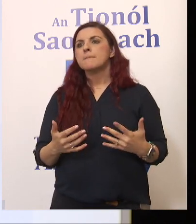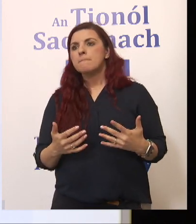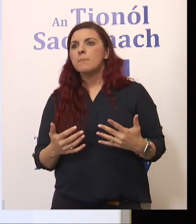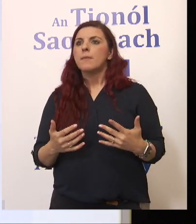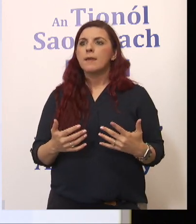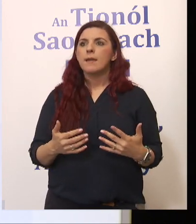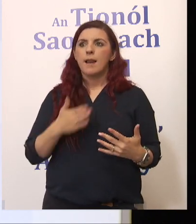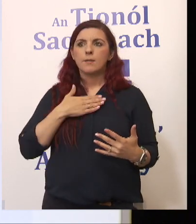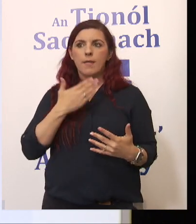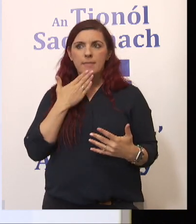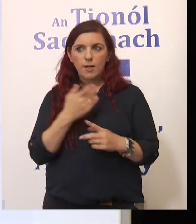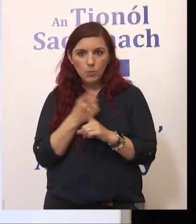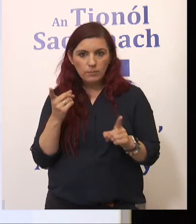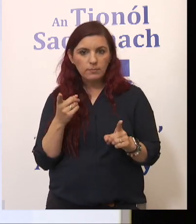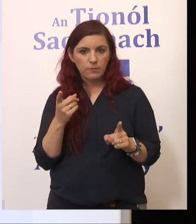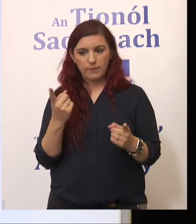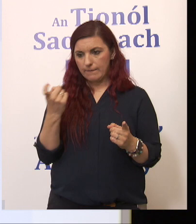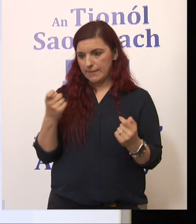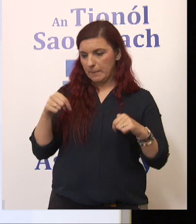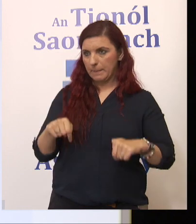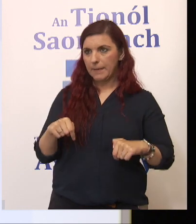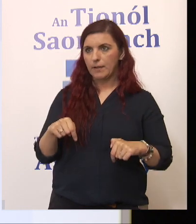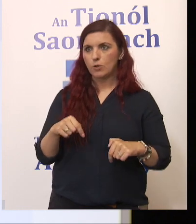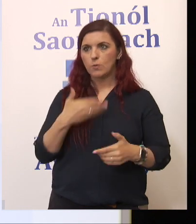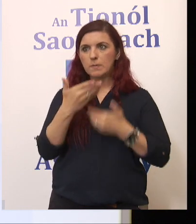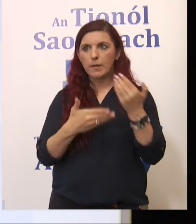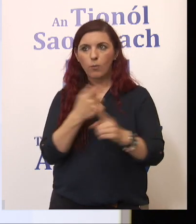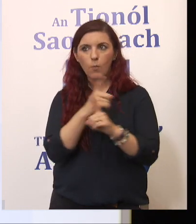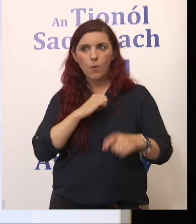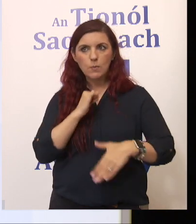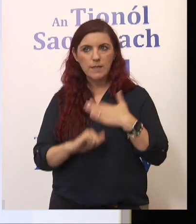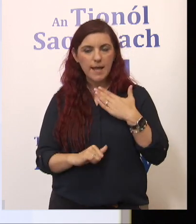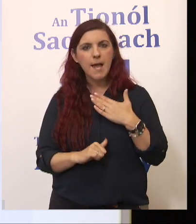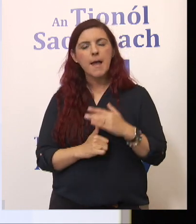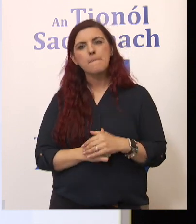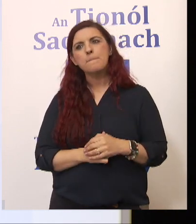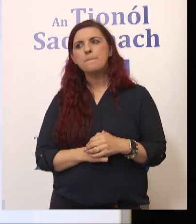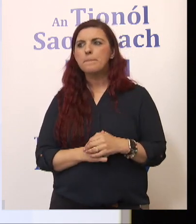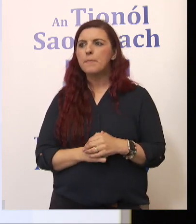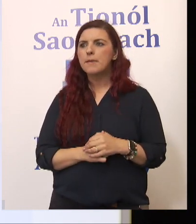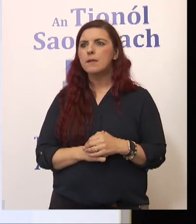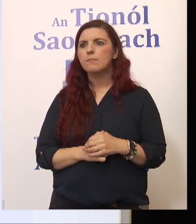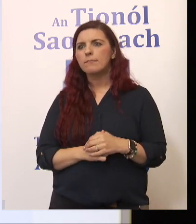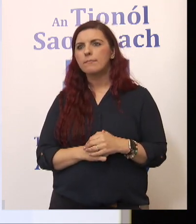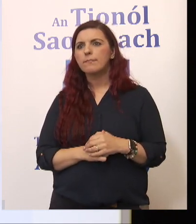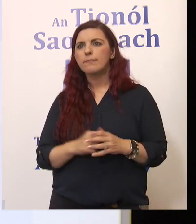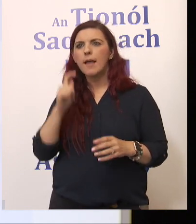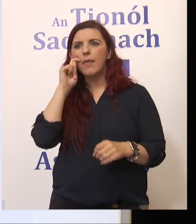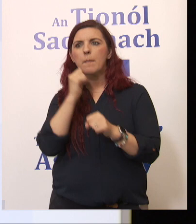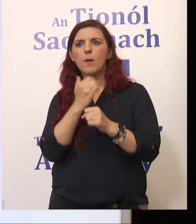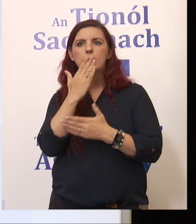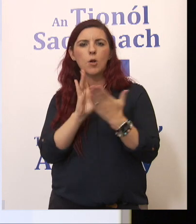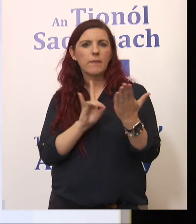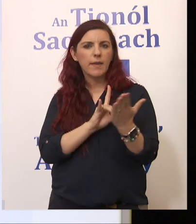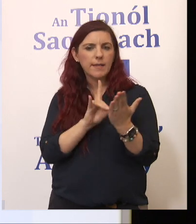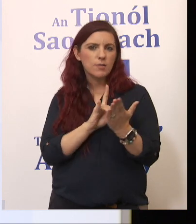really like to thank you all for inviting me to speak with you today. I suppose around some of the history of how